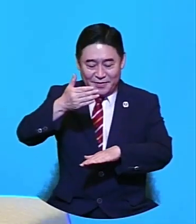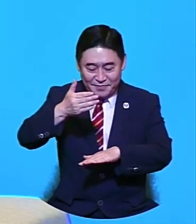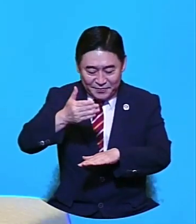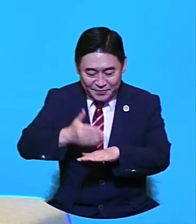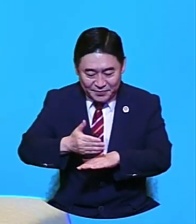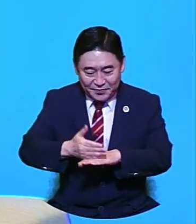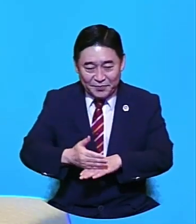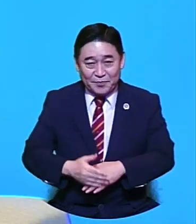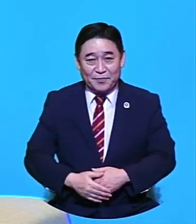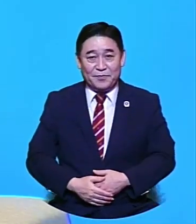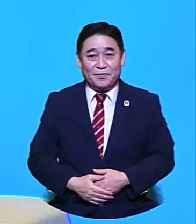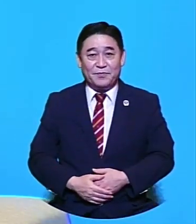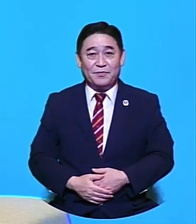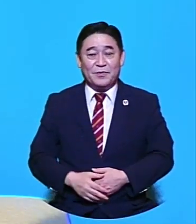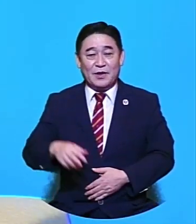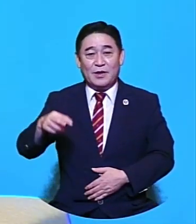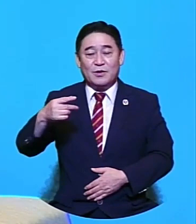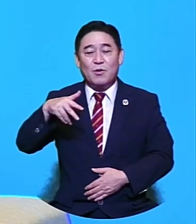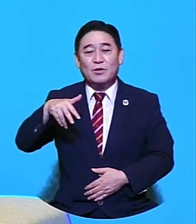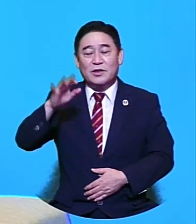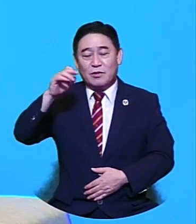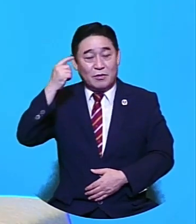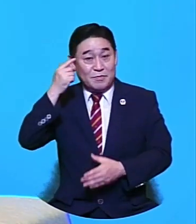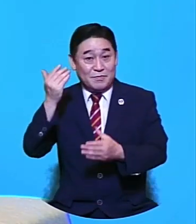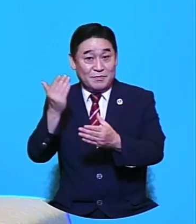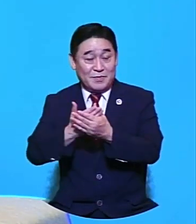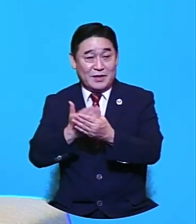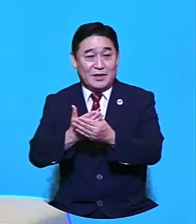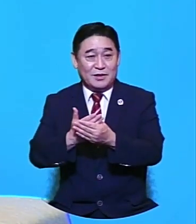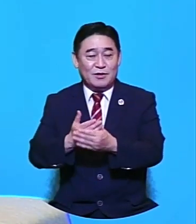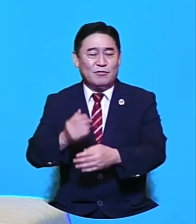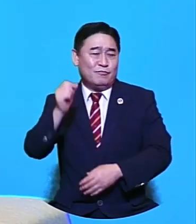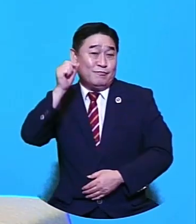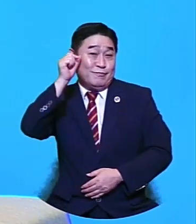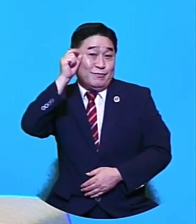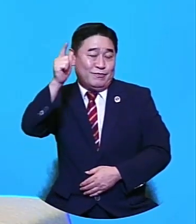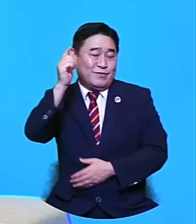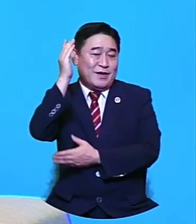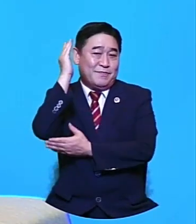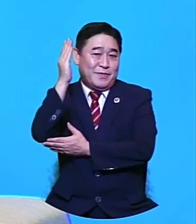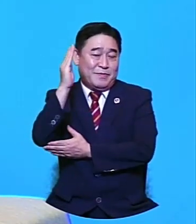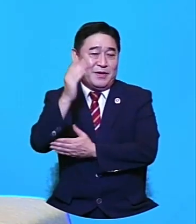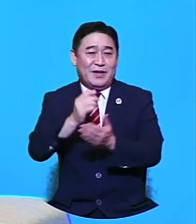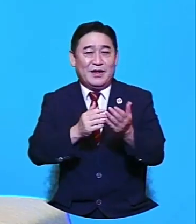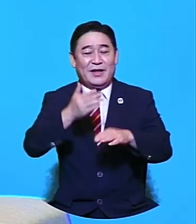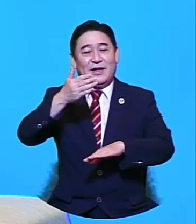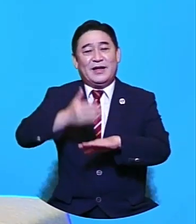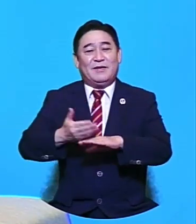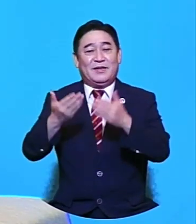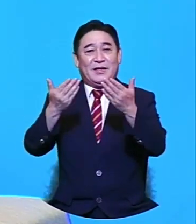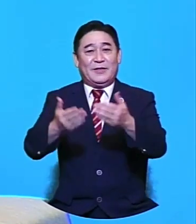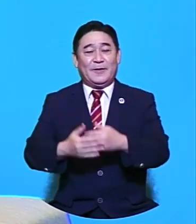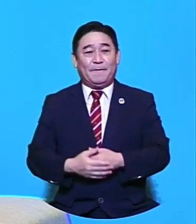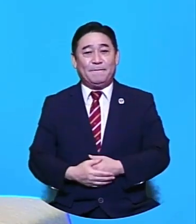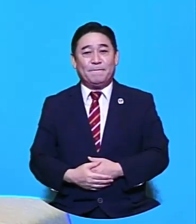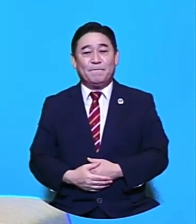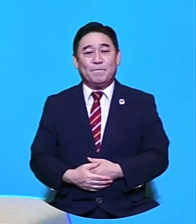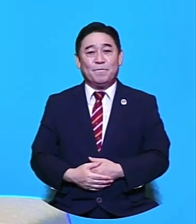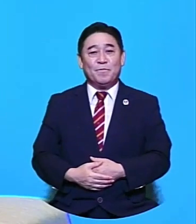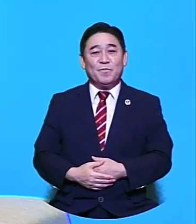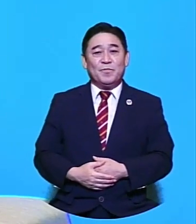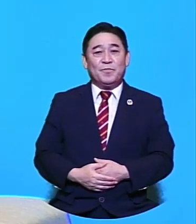Thank you very much, Dr. Song. Very inspiring presentation. And